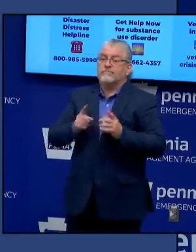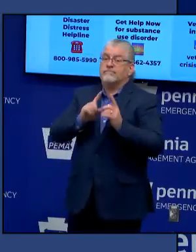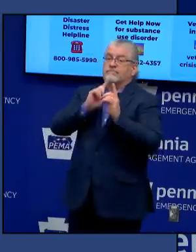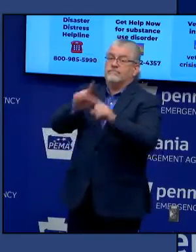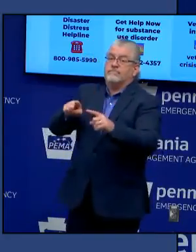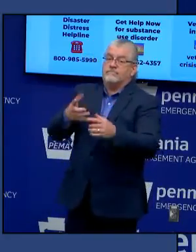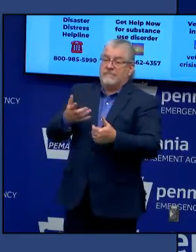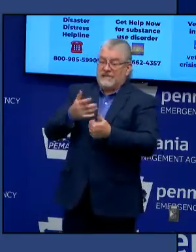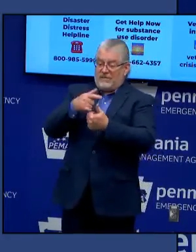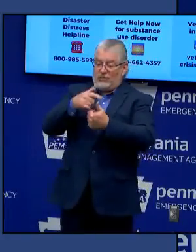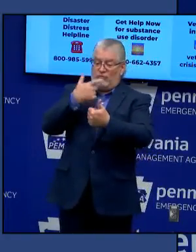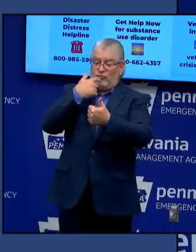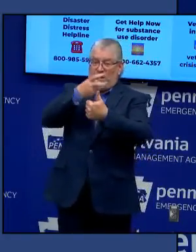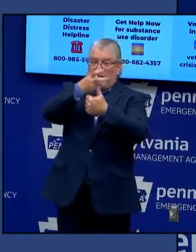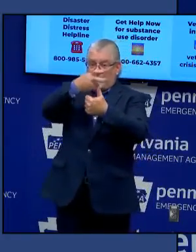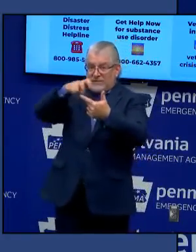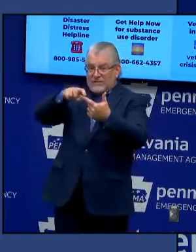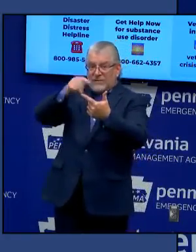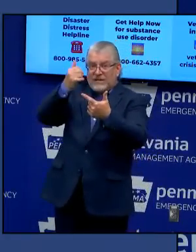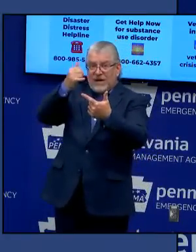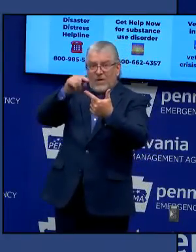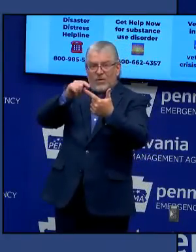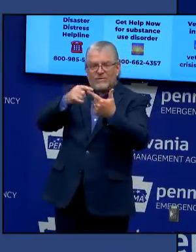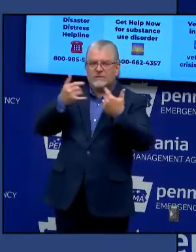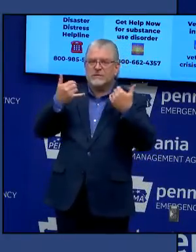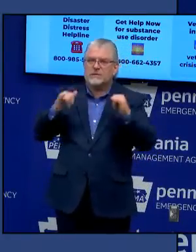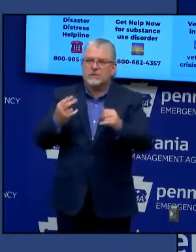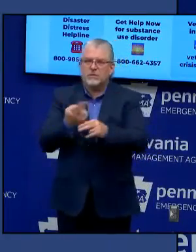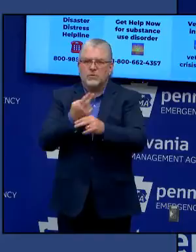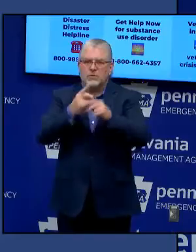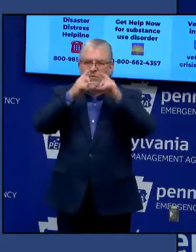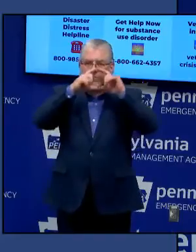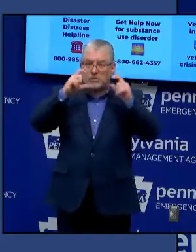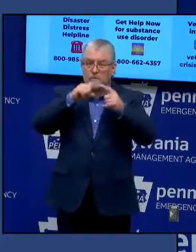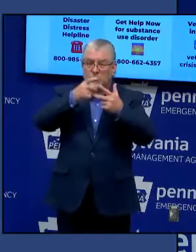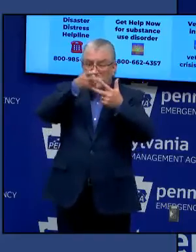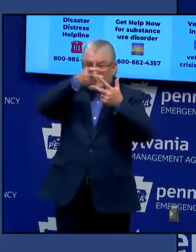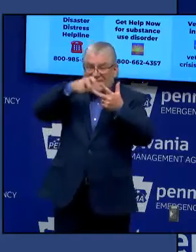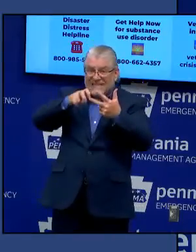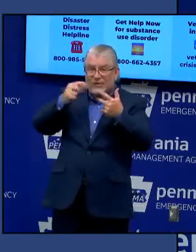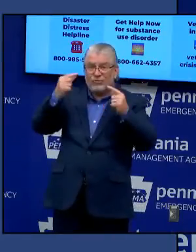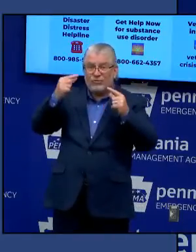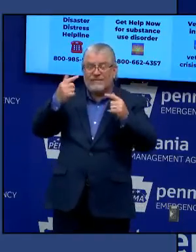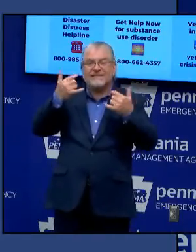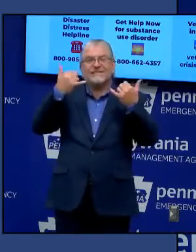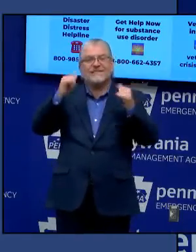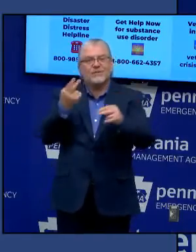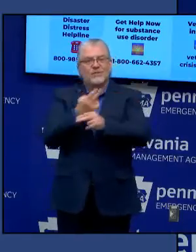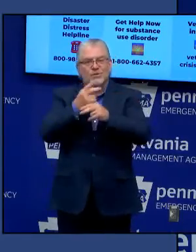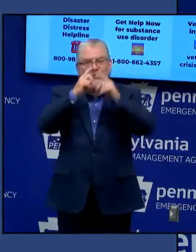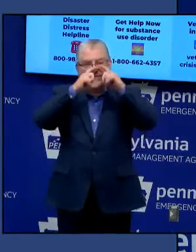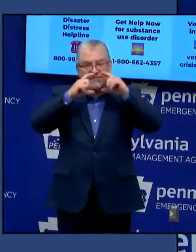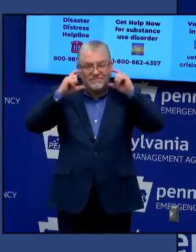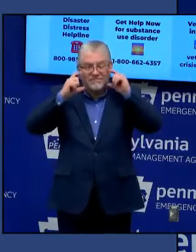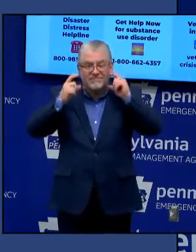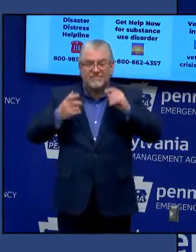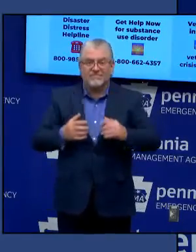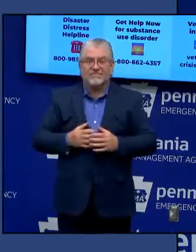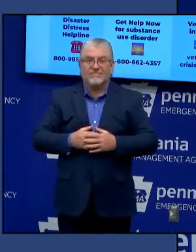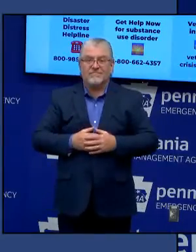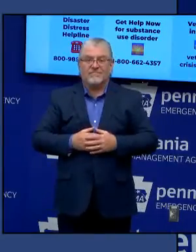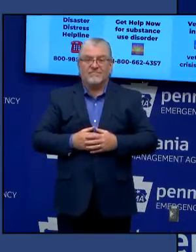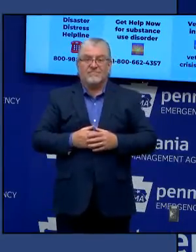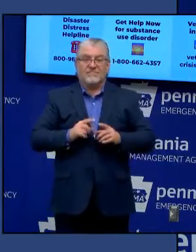wear masks. And even when we go green, you know, COVID-19 is not necessarily going to be gone from the United States. And so we're going to have to